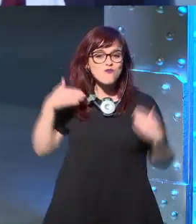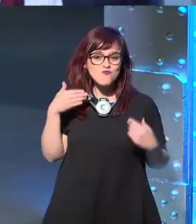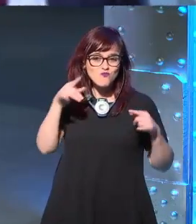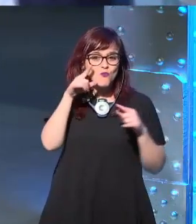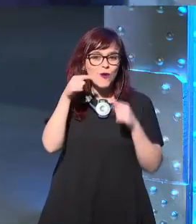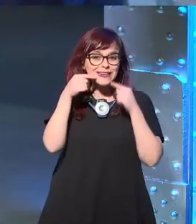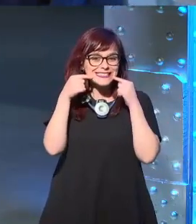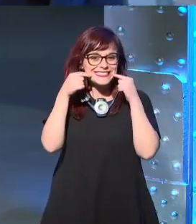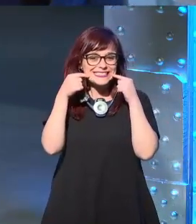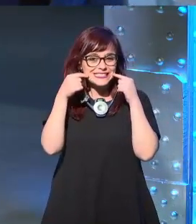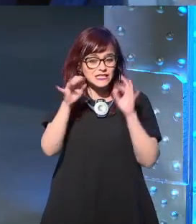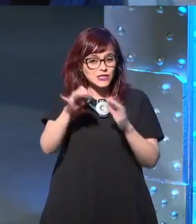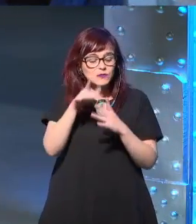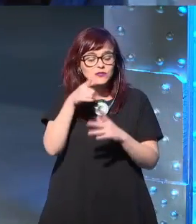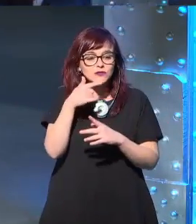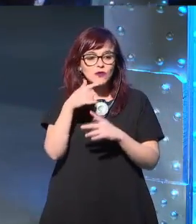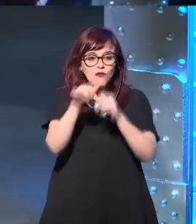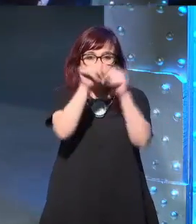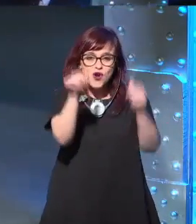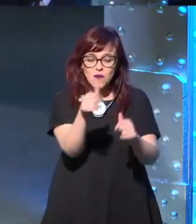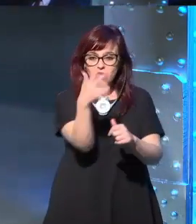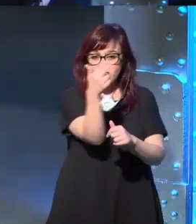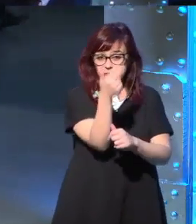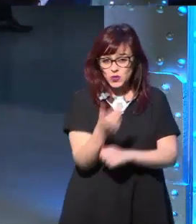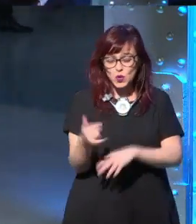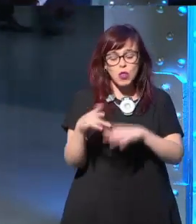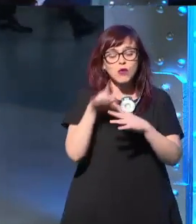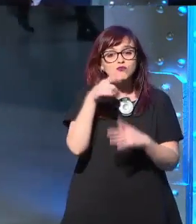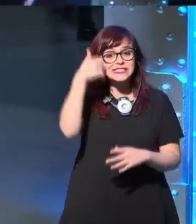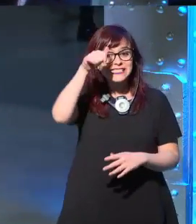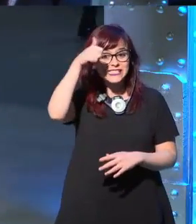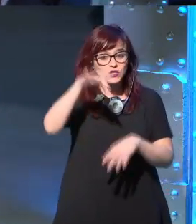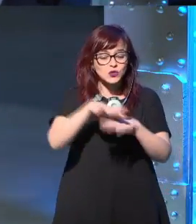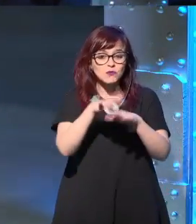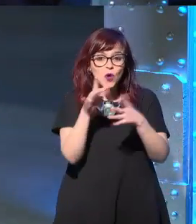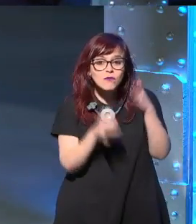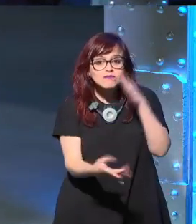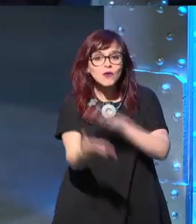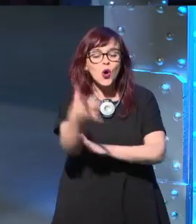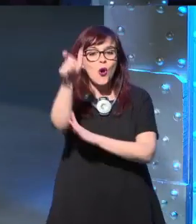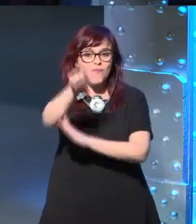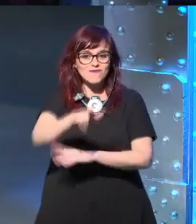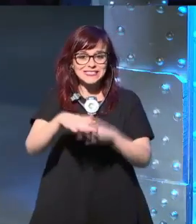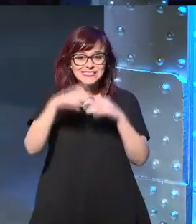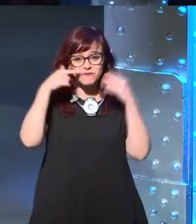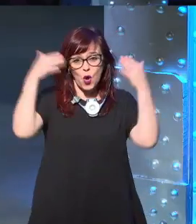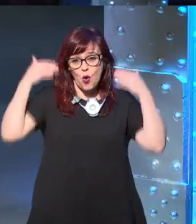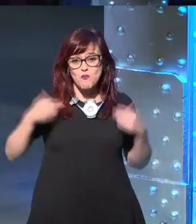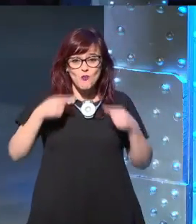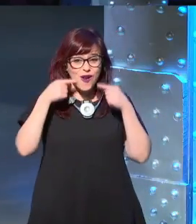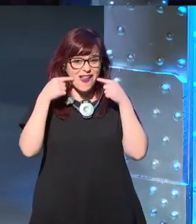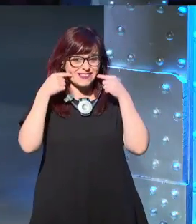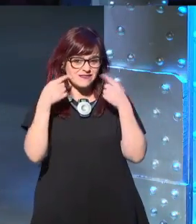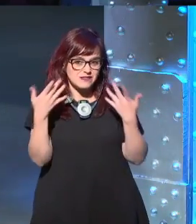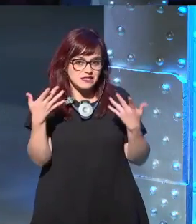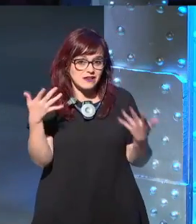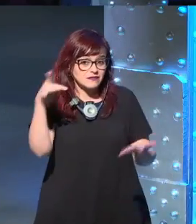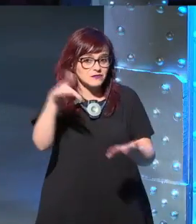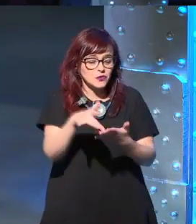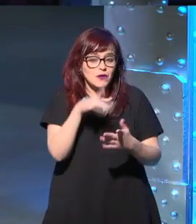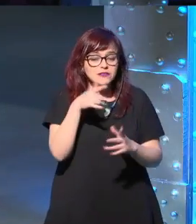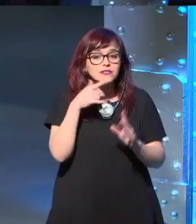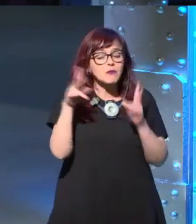would go on to paint the Mona Lisa. And everything is dramatic. It's not like a single scene. It is because he